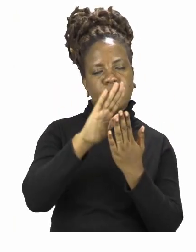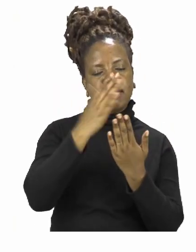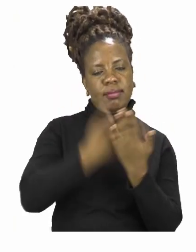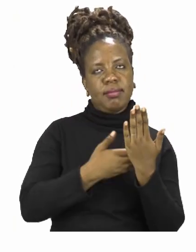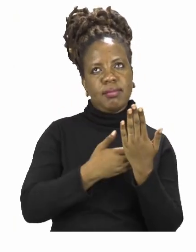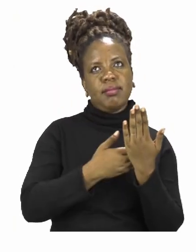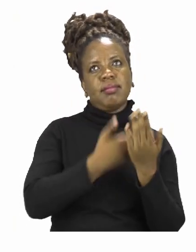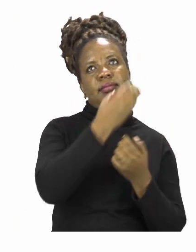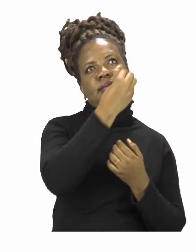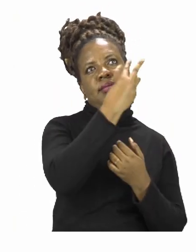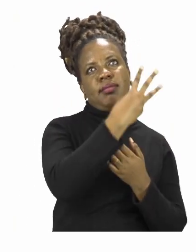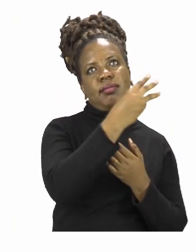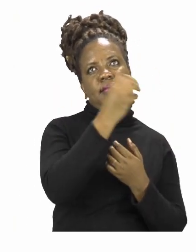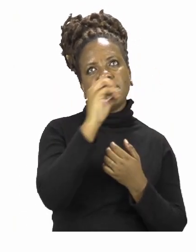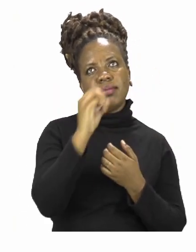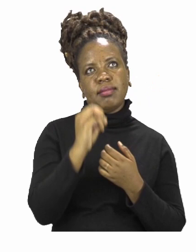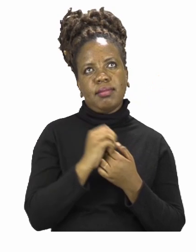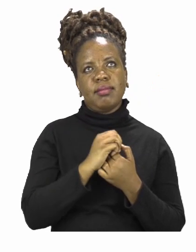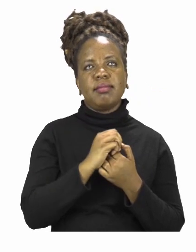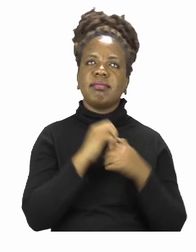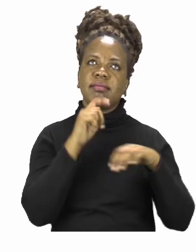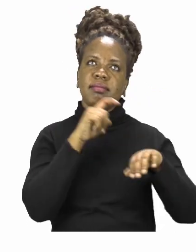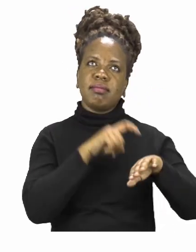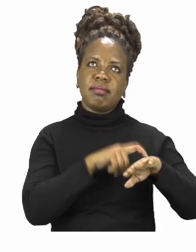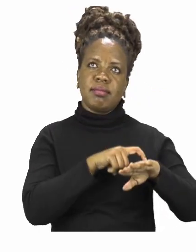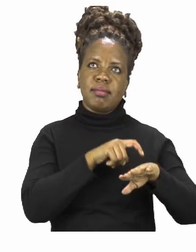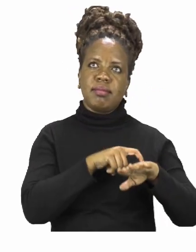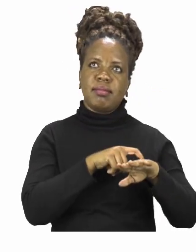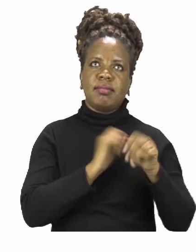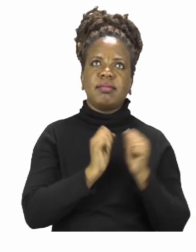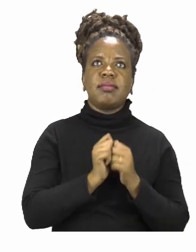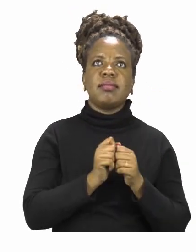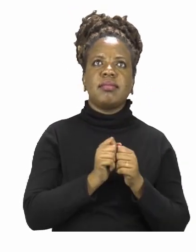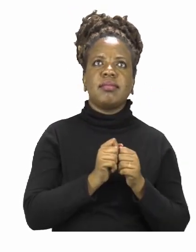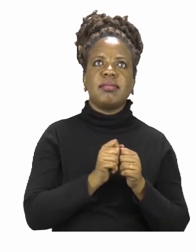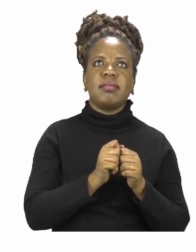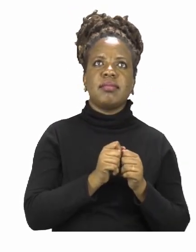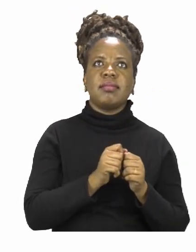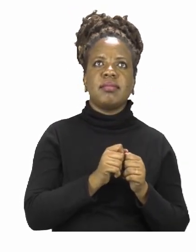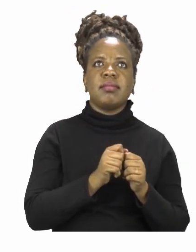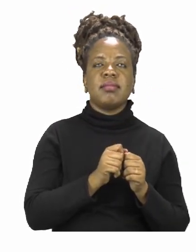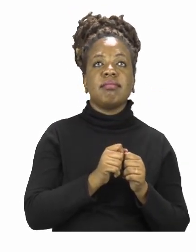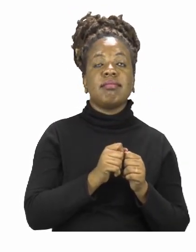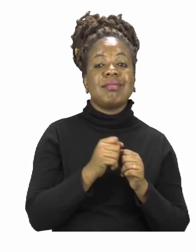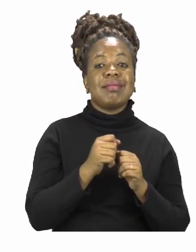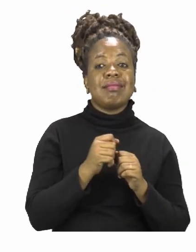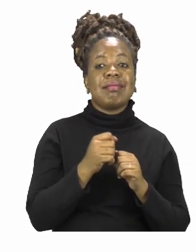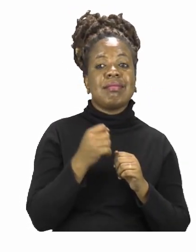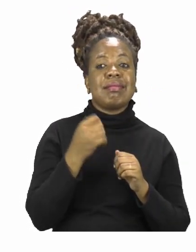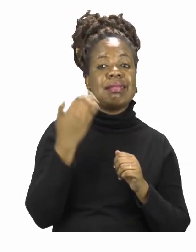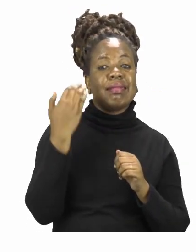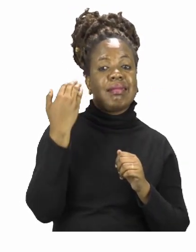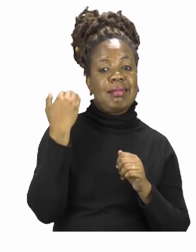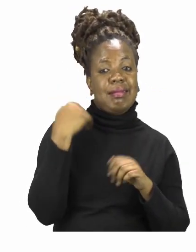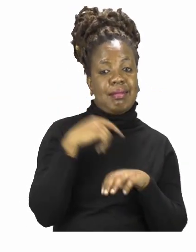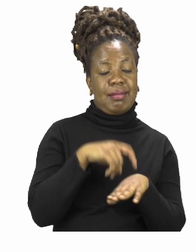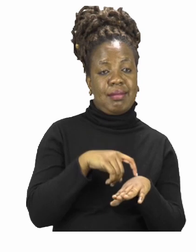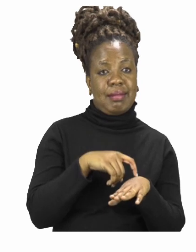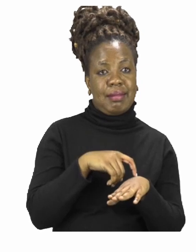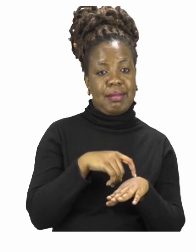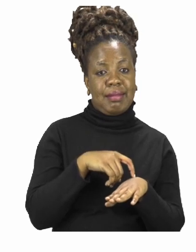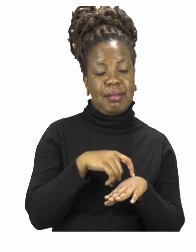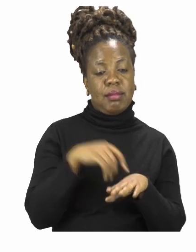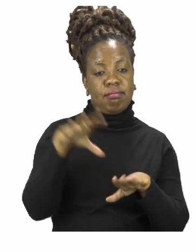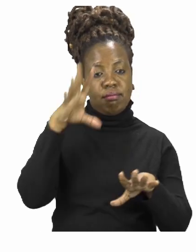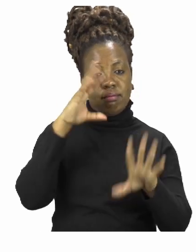telling time. Now, last time we did o'clock, and today we are going to